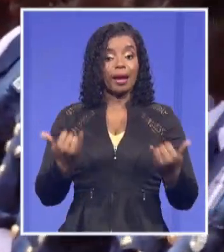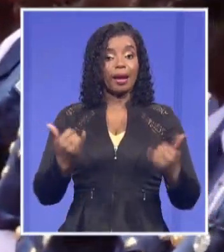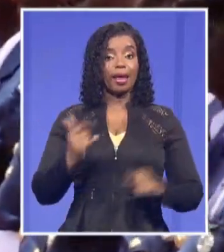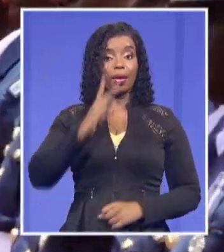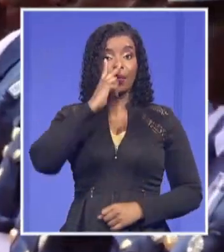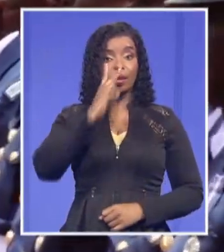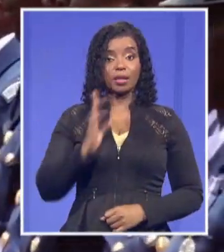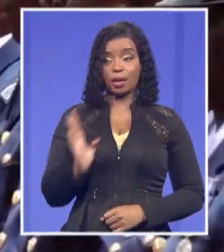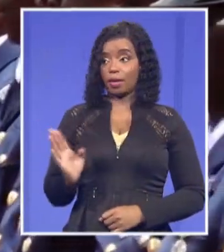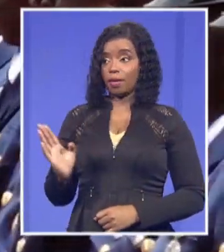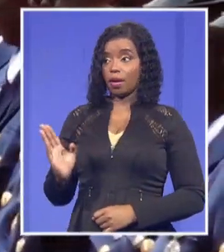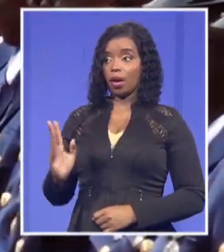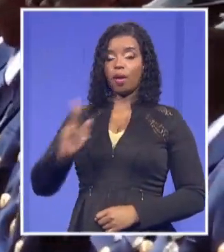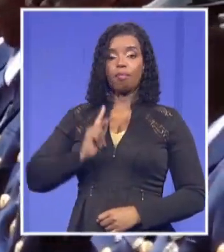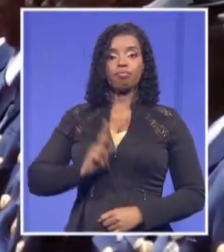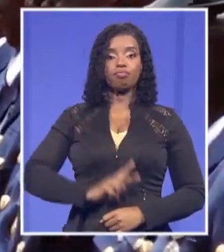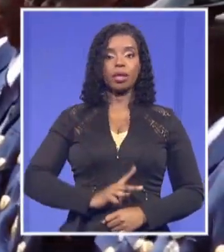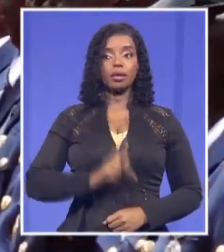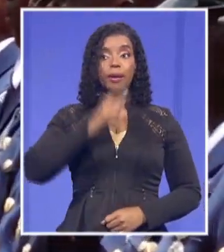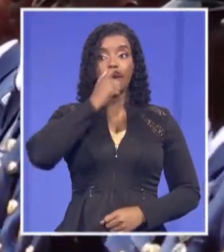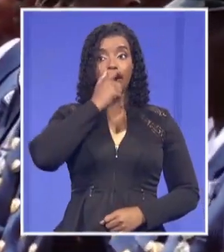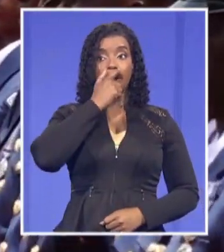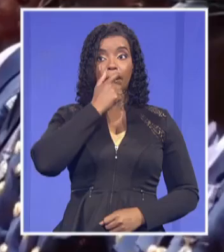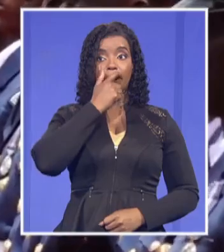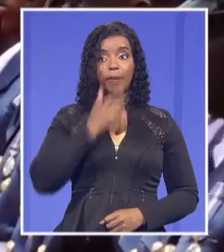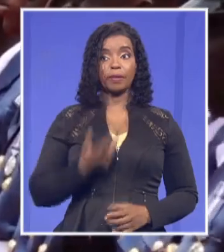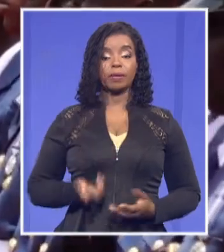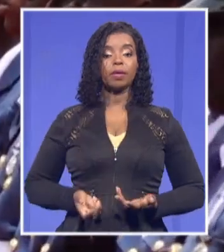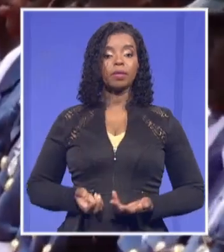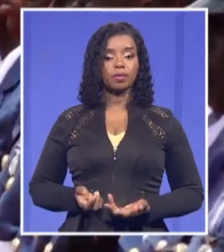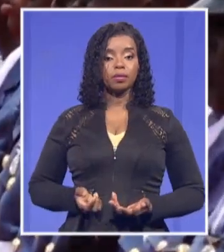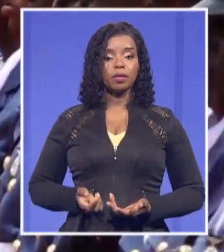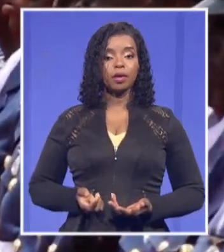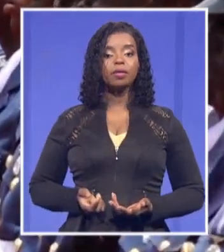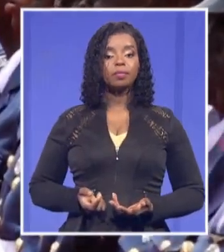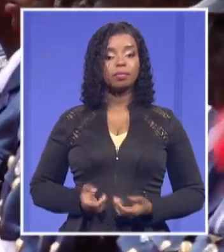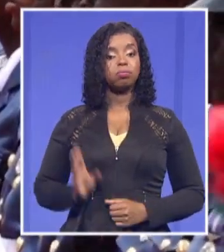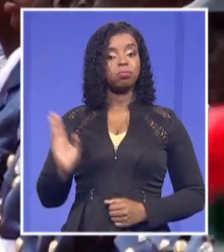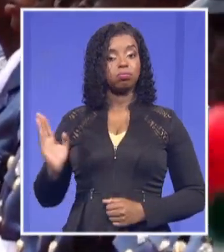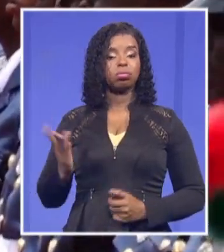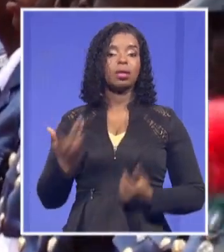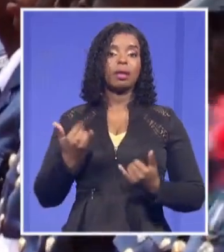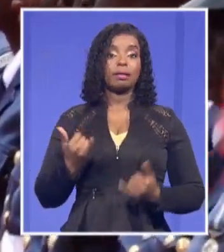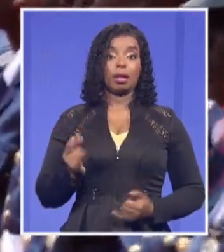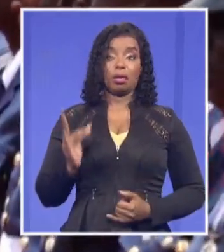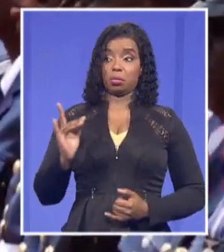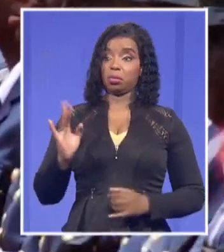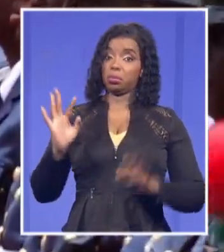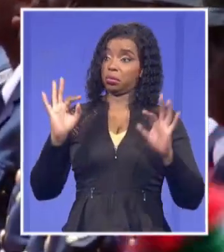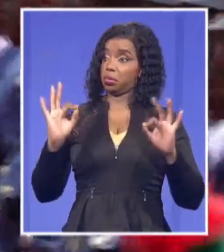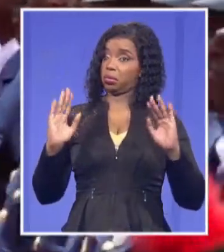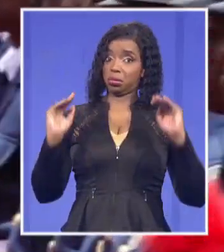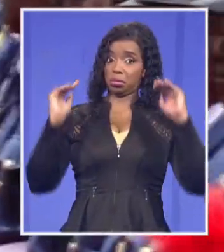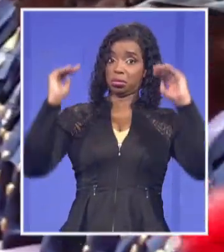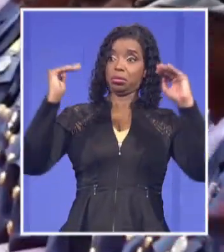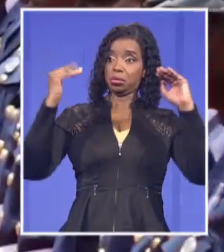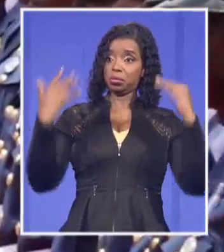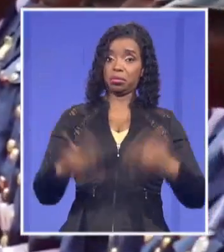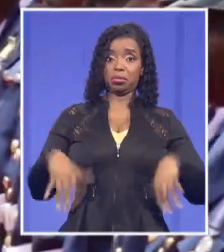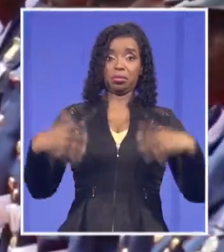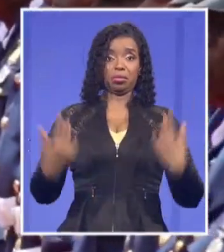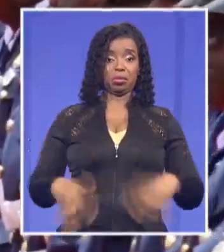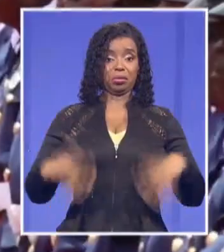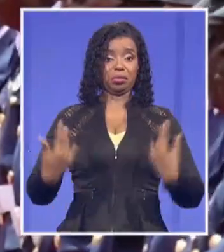Ramaphosa there, just inspecting the military parade. This is very significant, Sophie. It's not something that